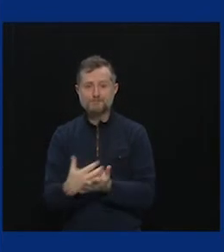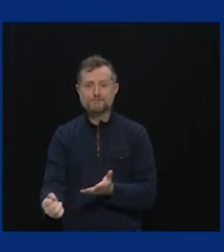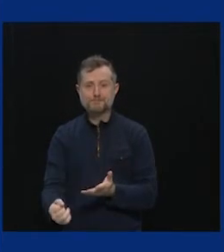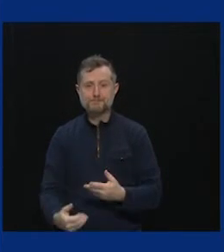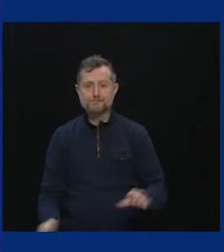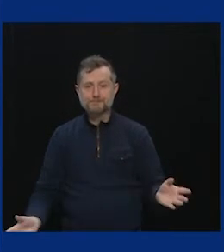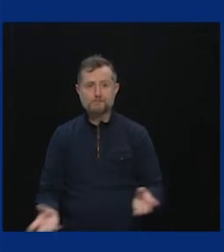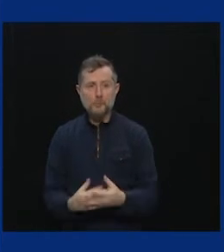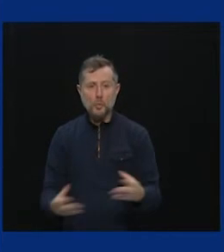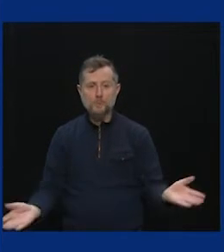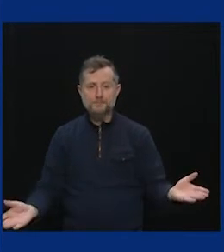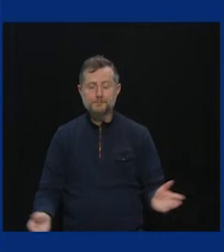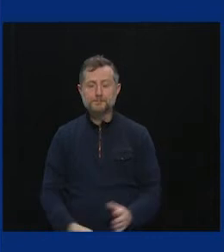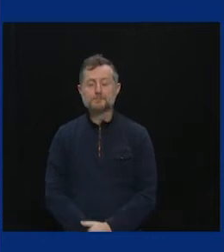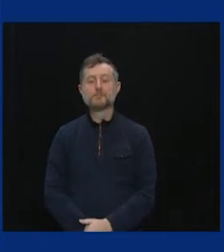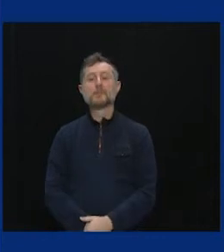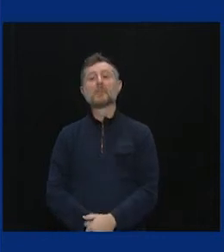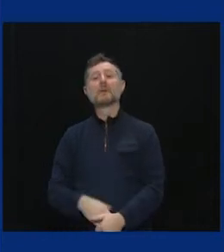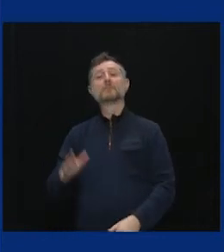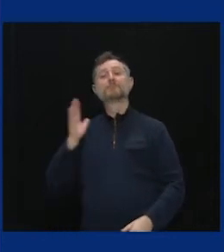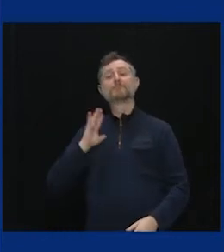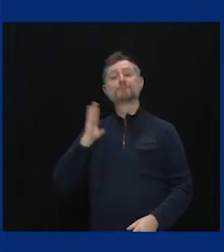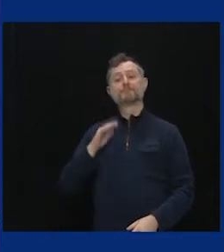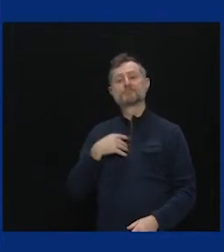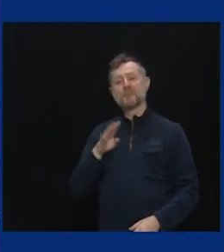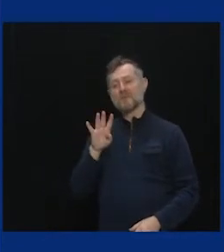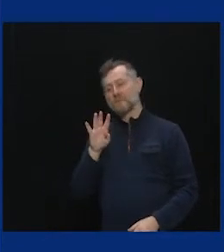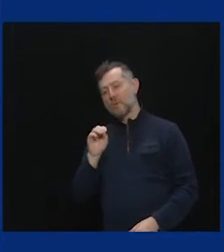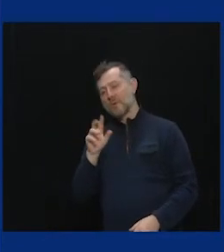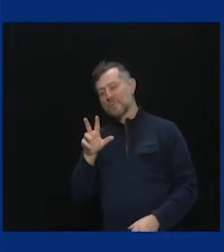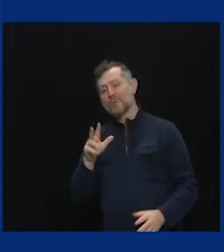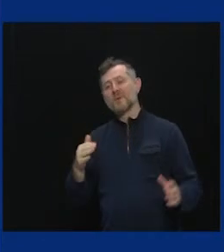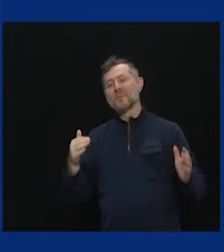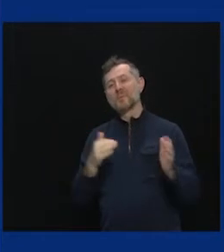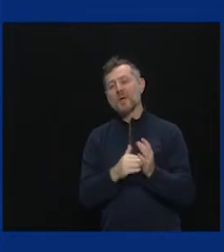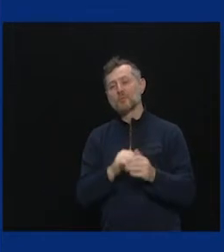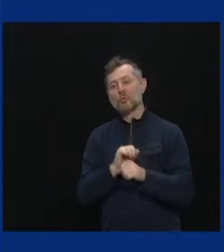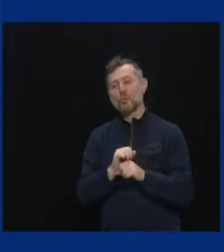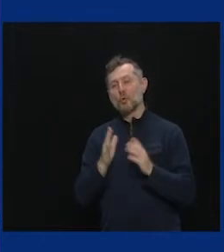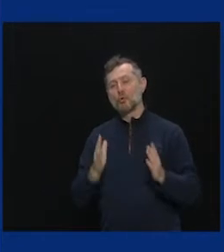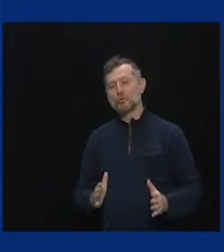We used to have 403,000 workers in the tourism industry across the state.